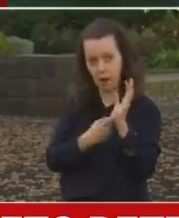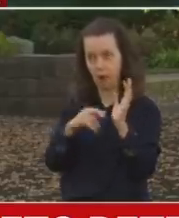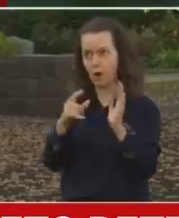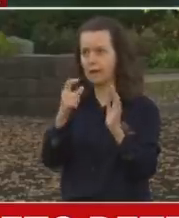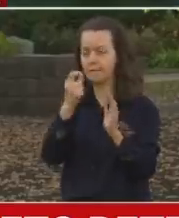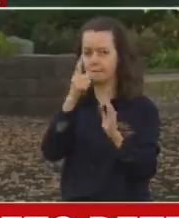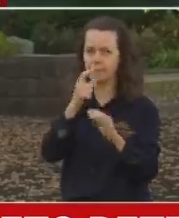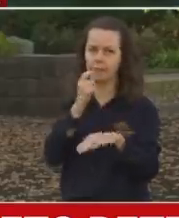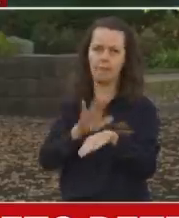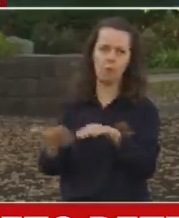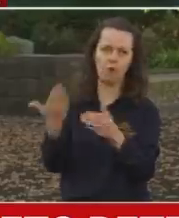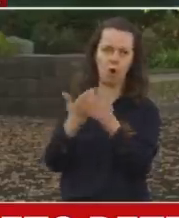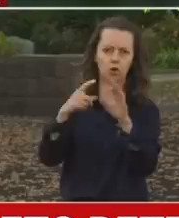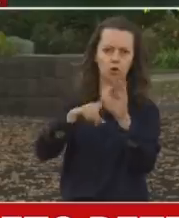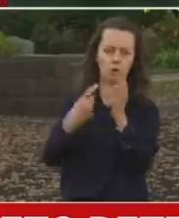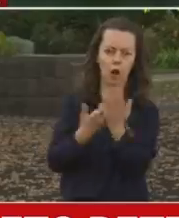Yeah, sure.